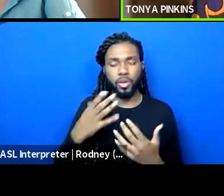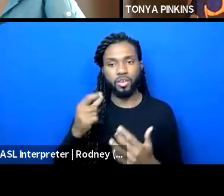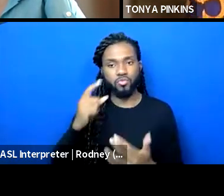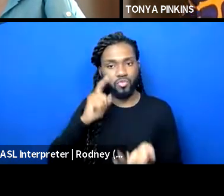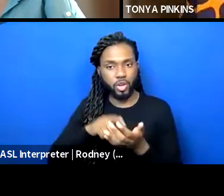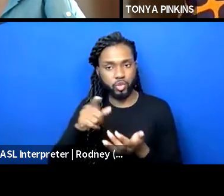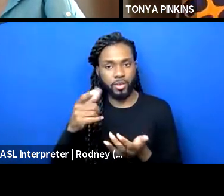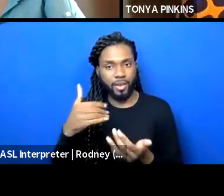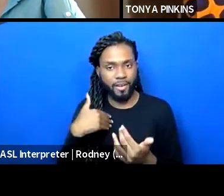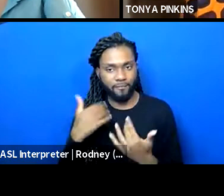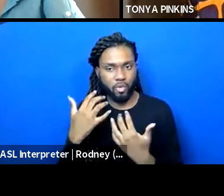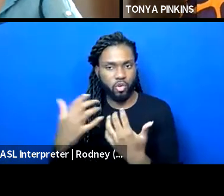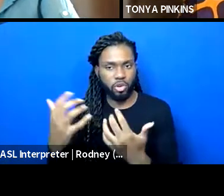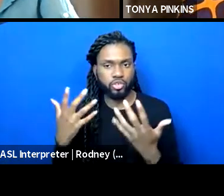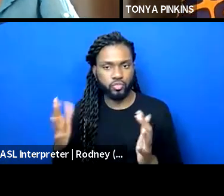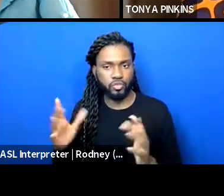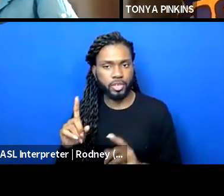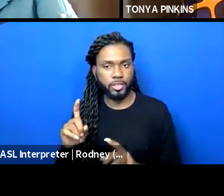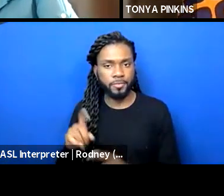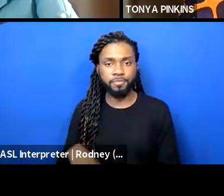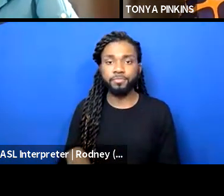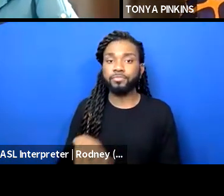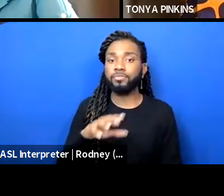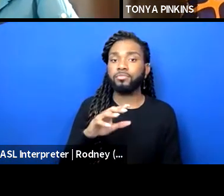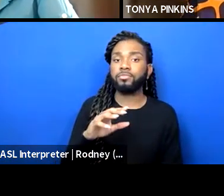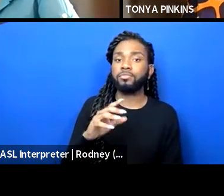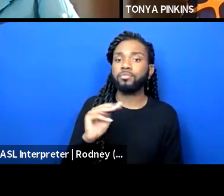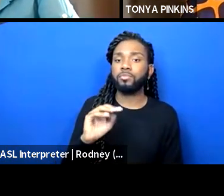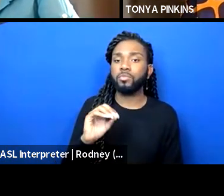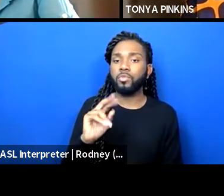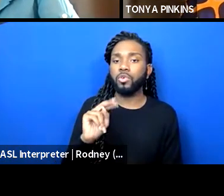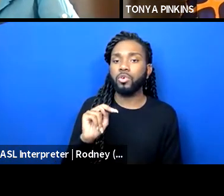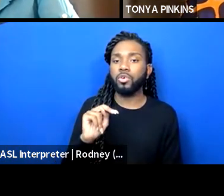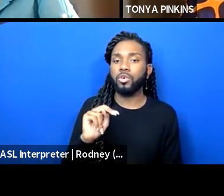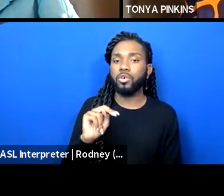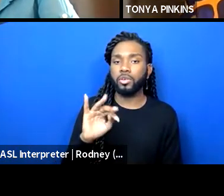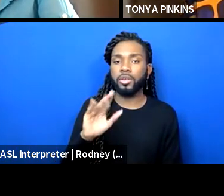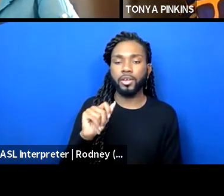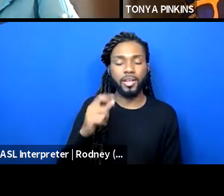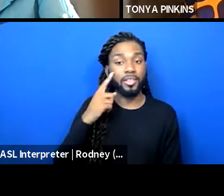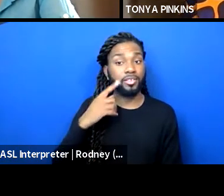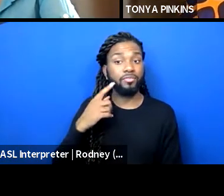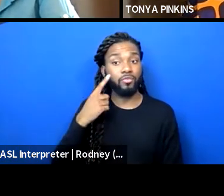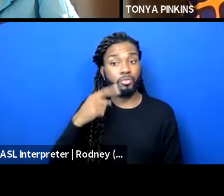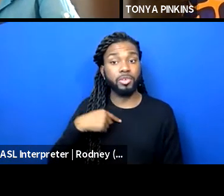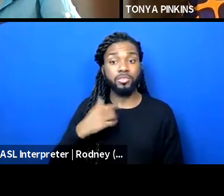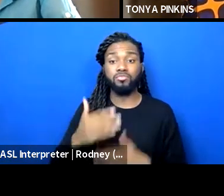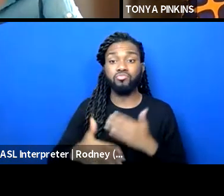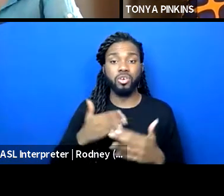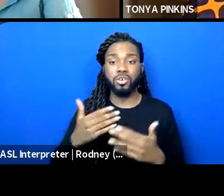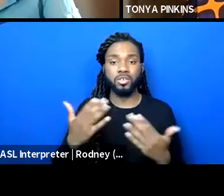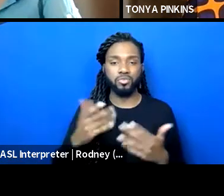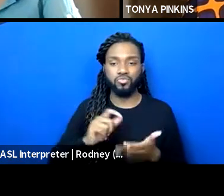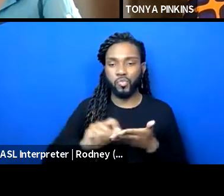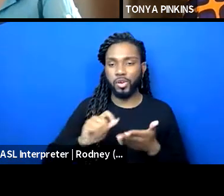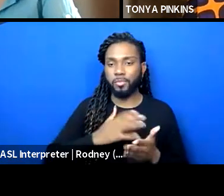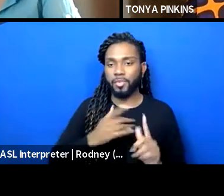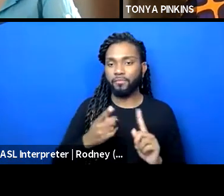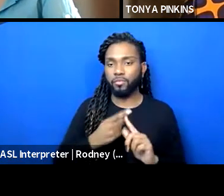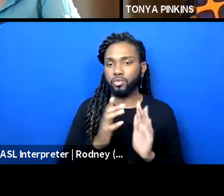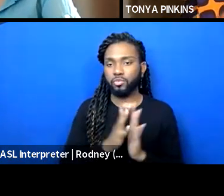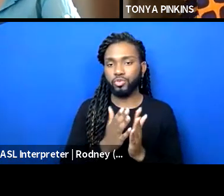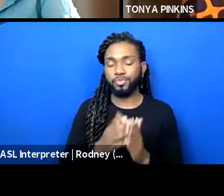Mm-hmm. I think for me, it was the process of writing that first book where what inspired the book